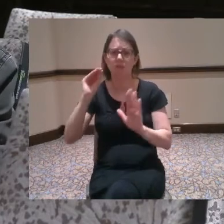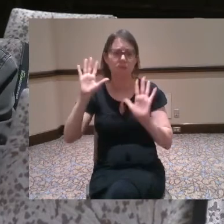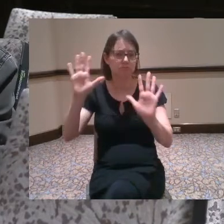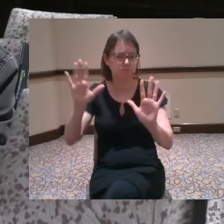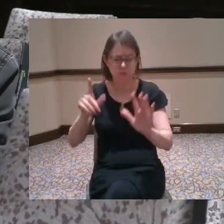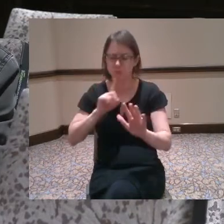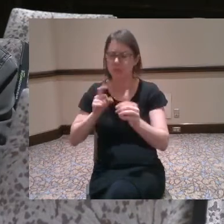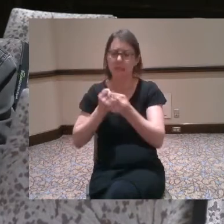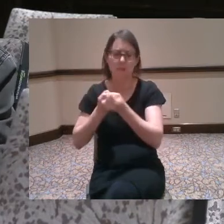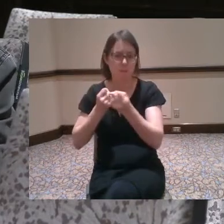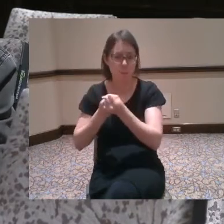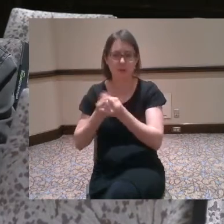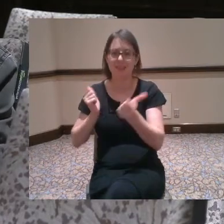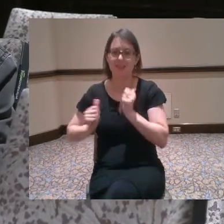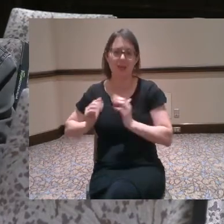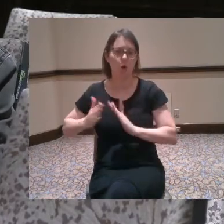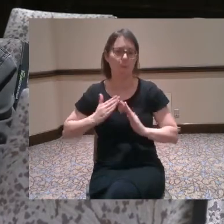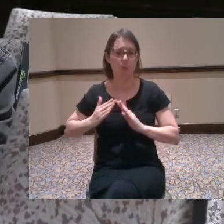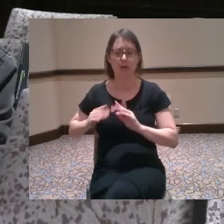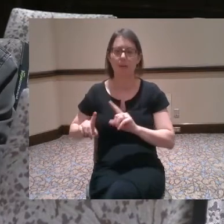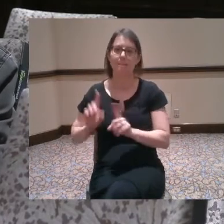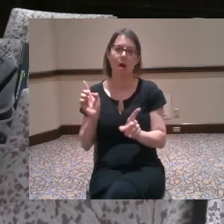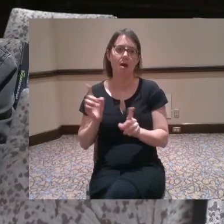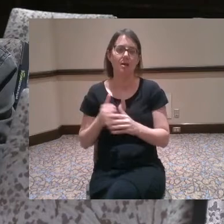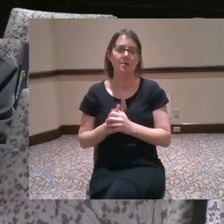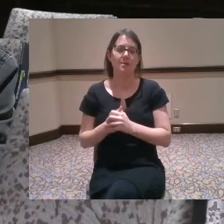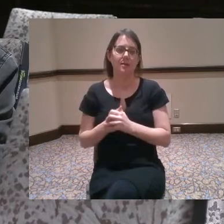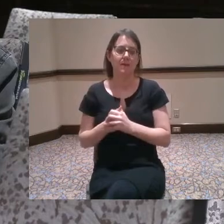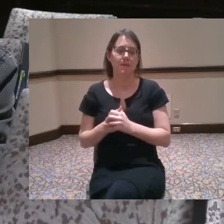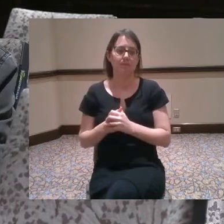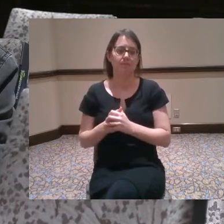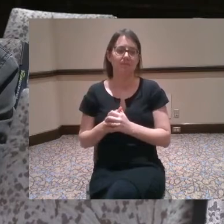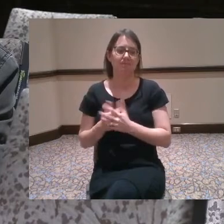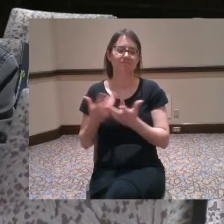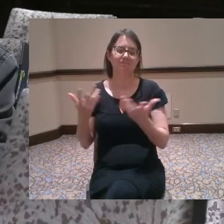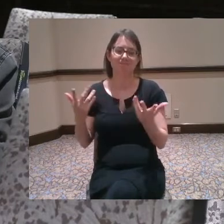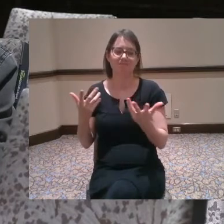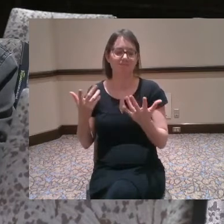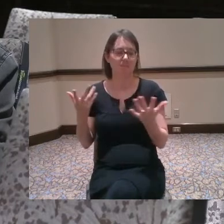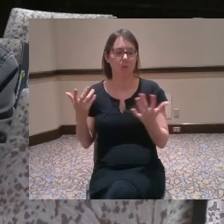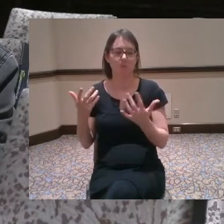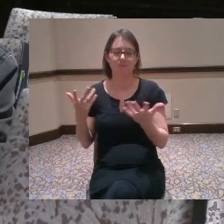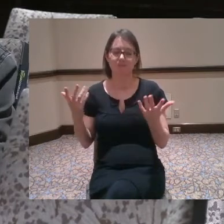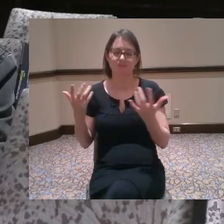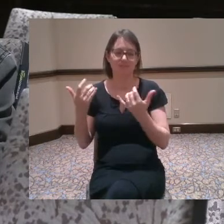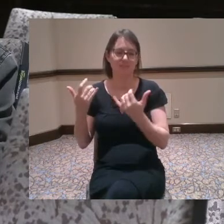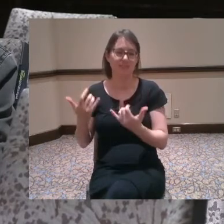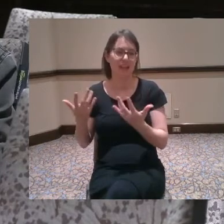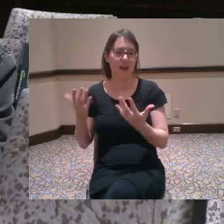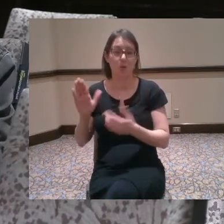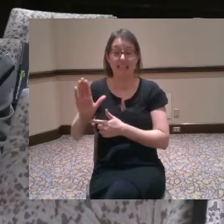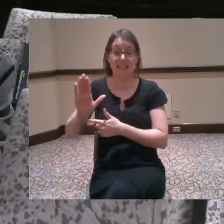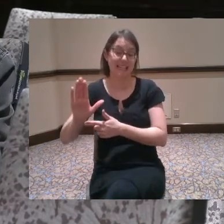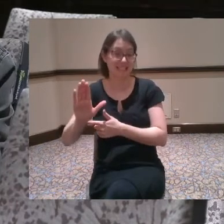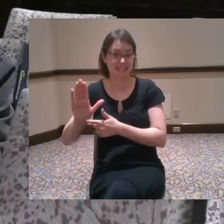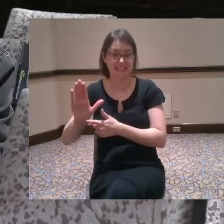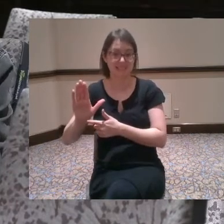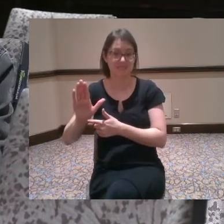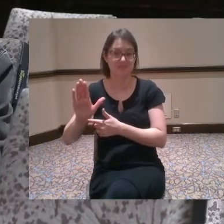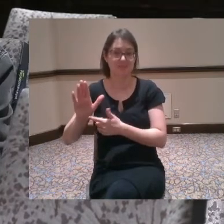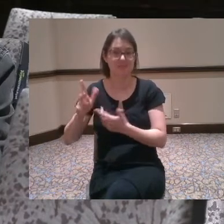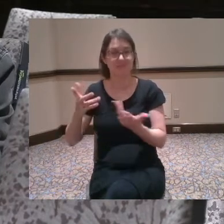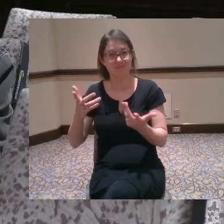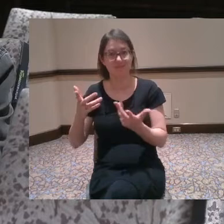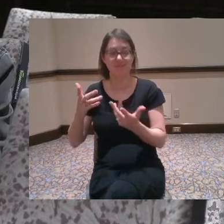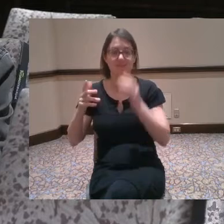and he's really supportive of the theater community. But even with that, his coverage and the